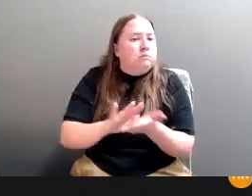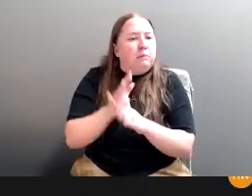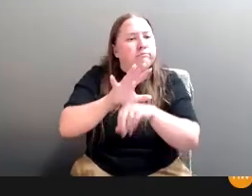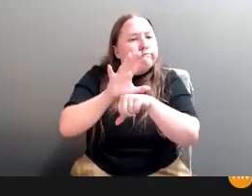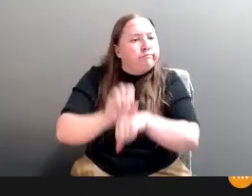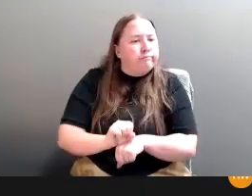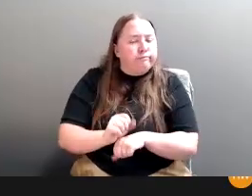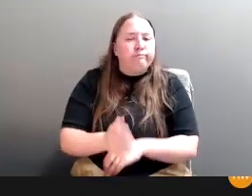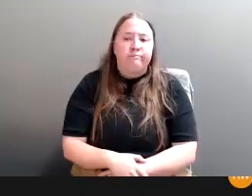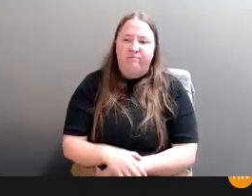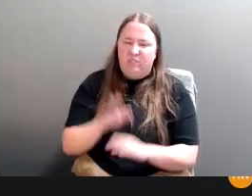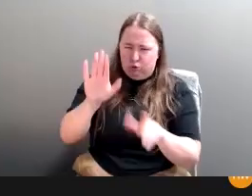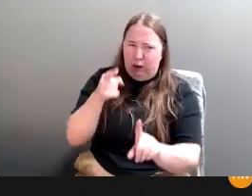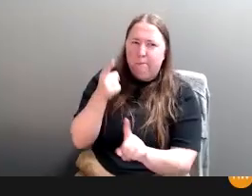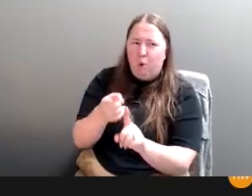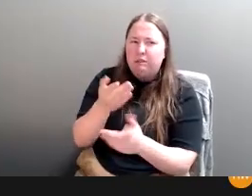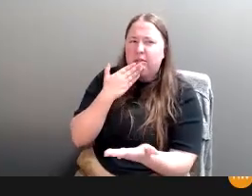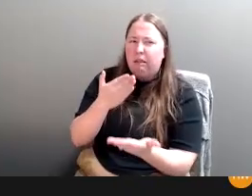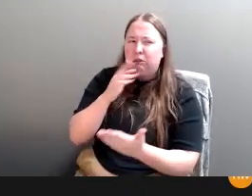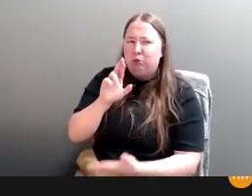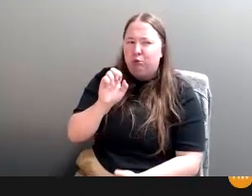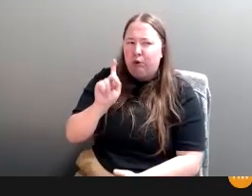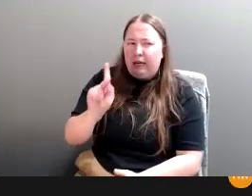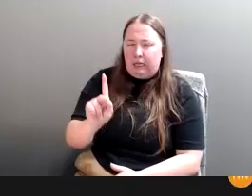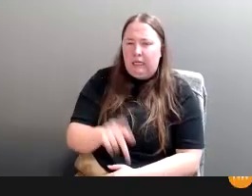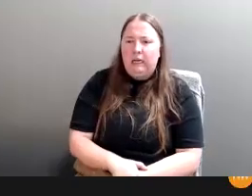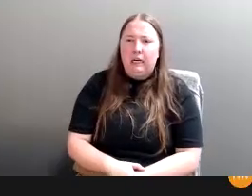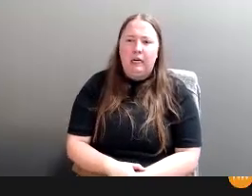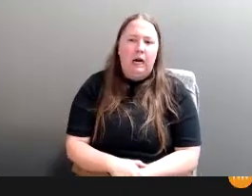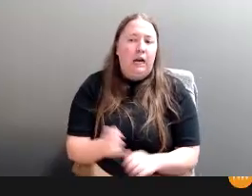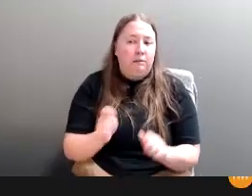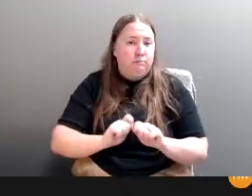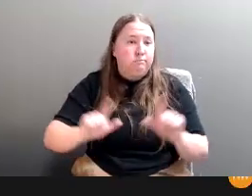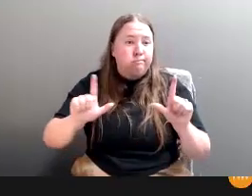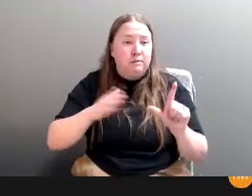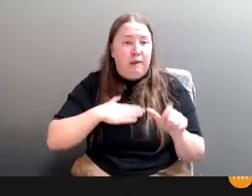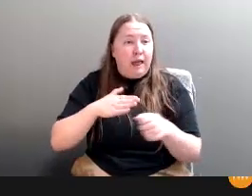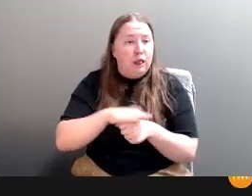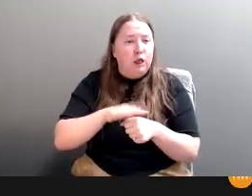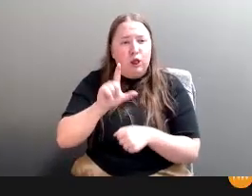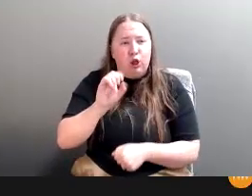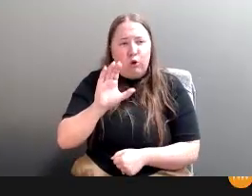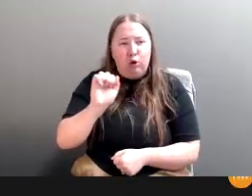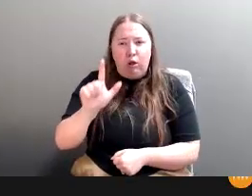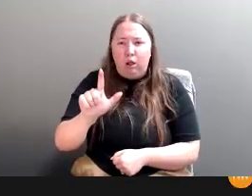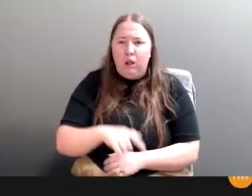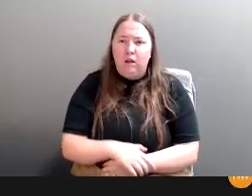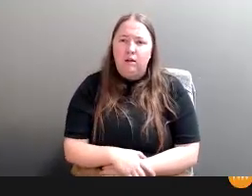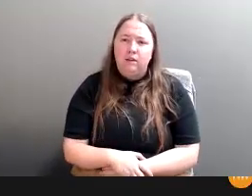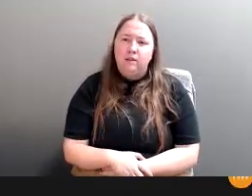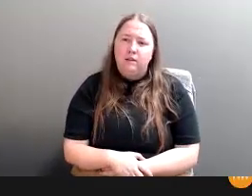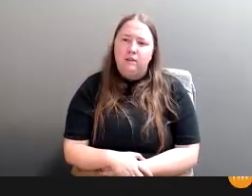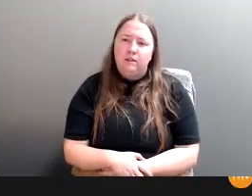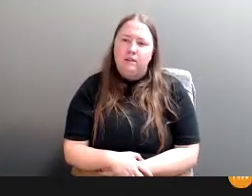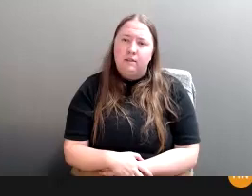that. Great points. Great points. Thanks, Rick. So I went ahead and pulled up my local. So many of